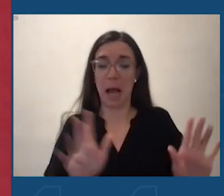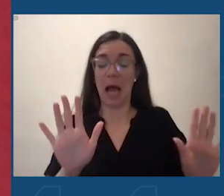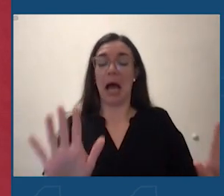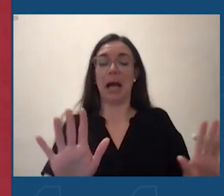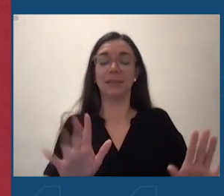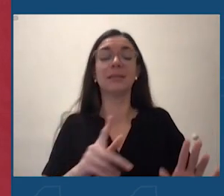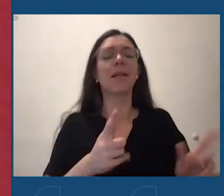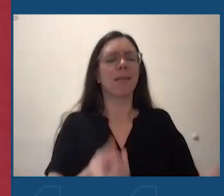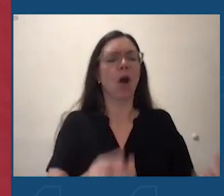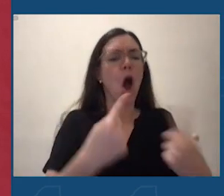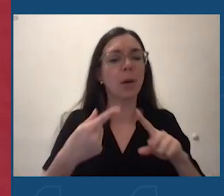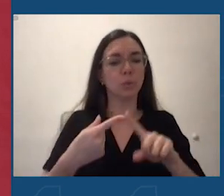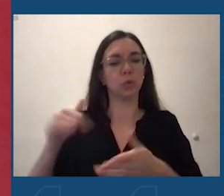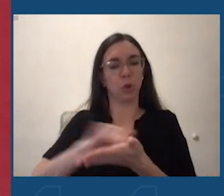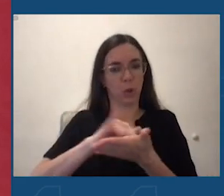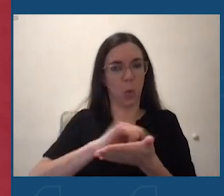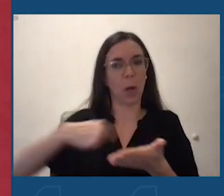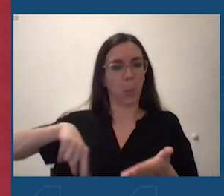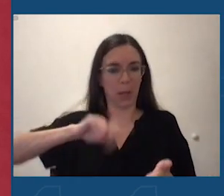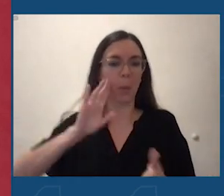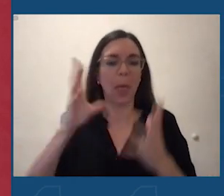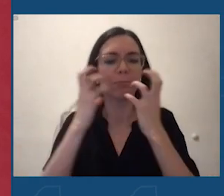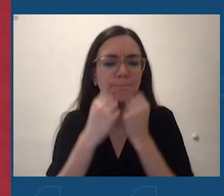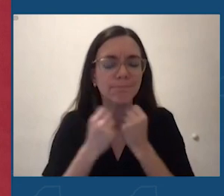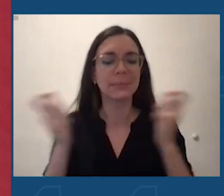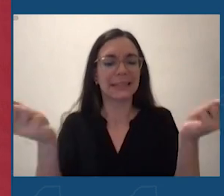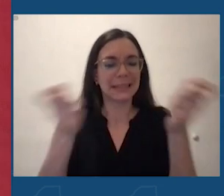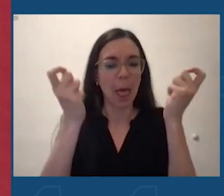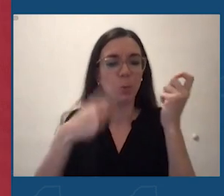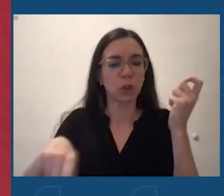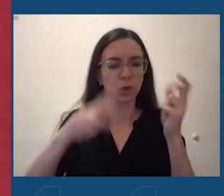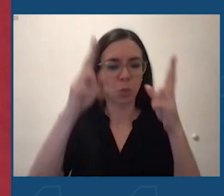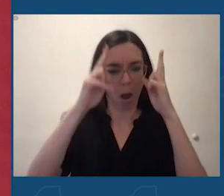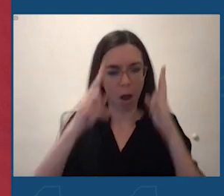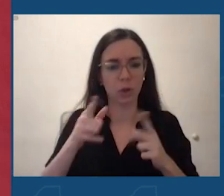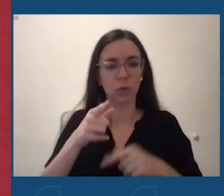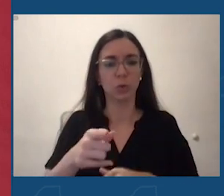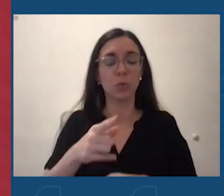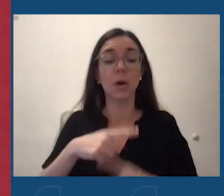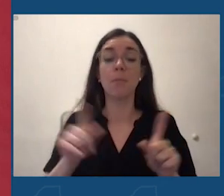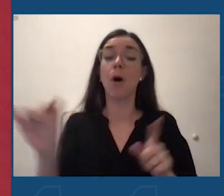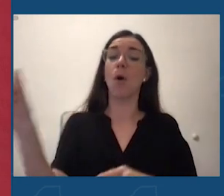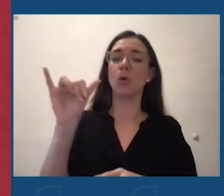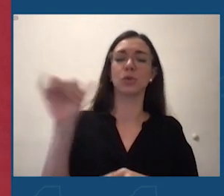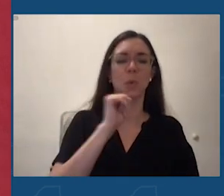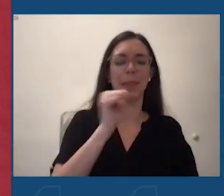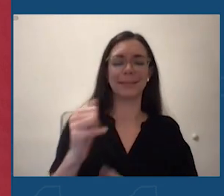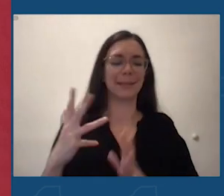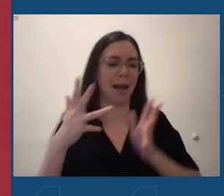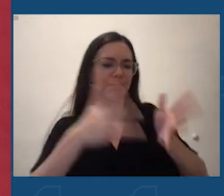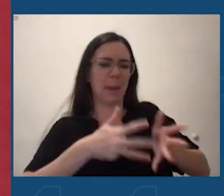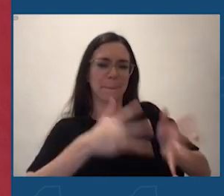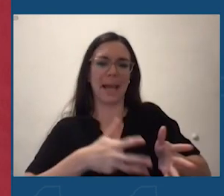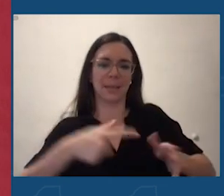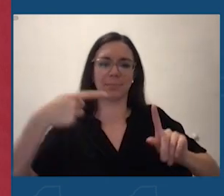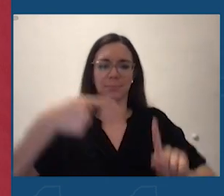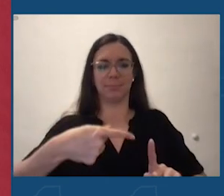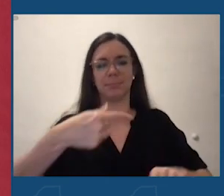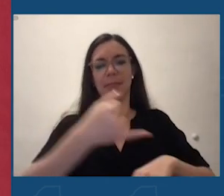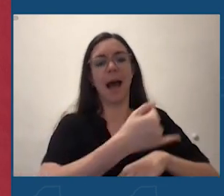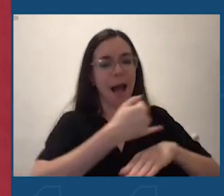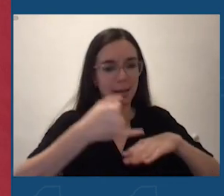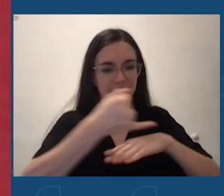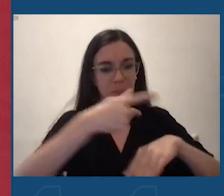New York, we'll celebrate you, we honor you, but also, let's not abandon the island. The island is